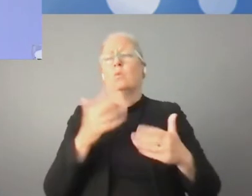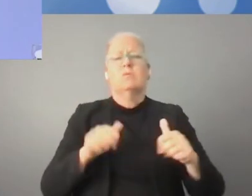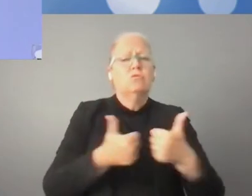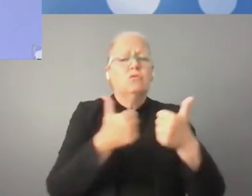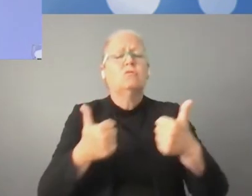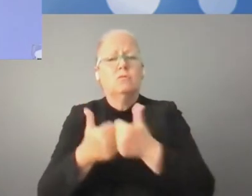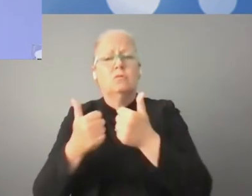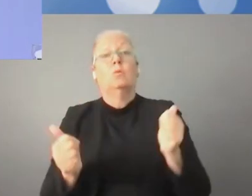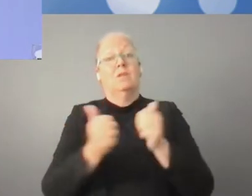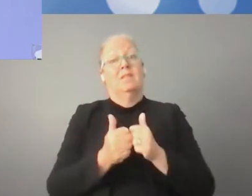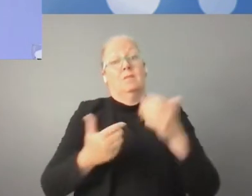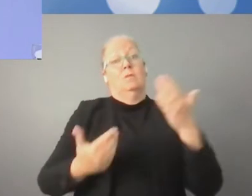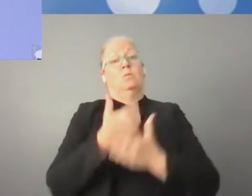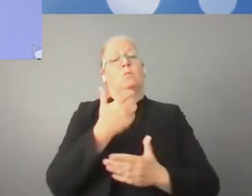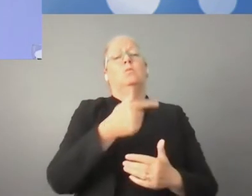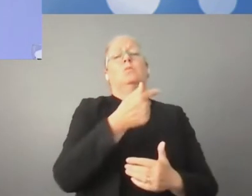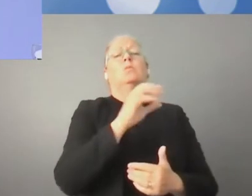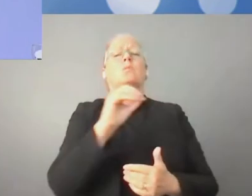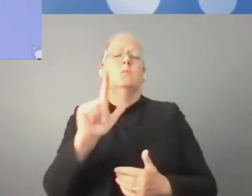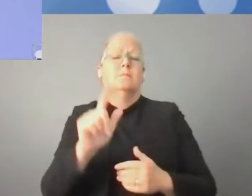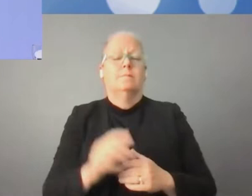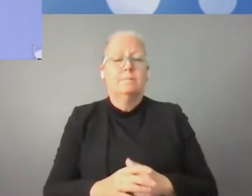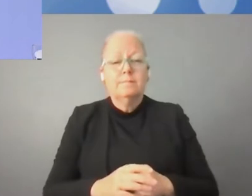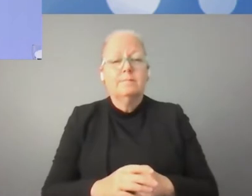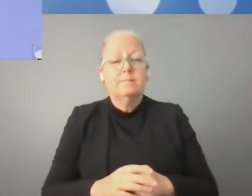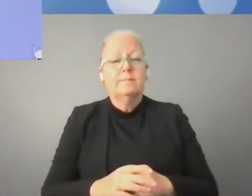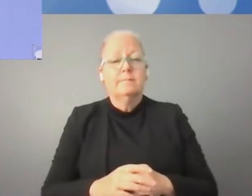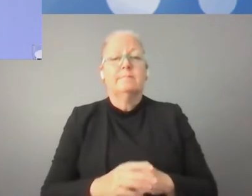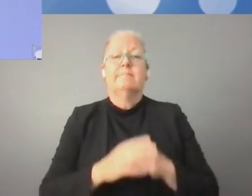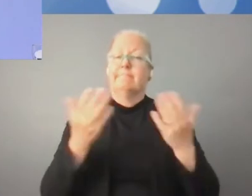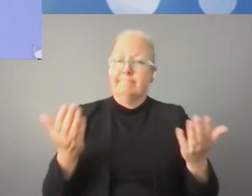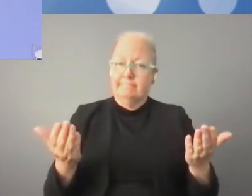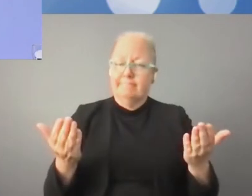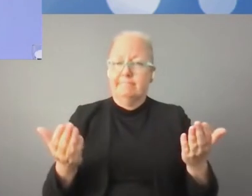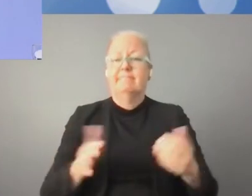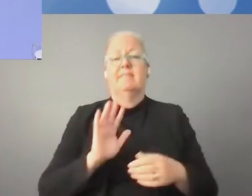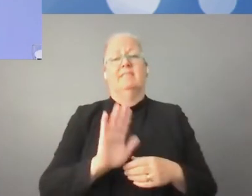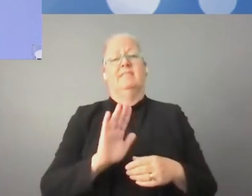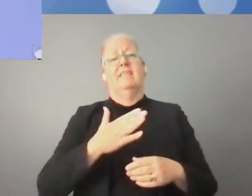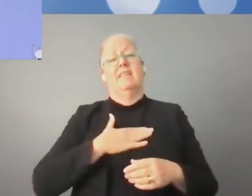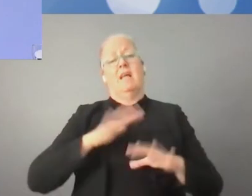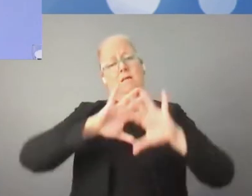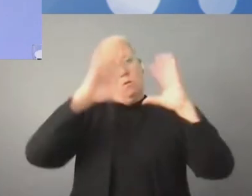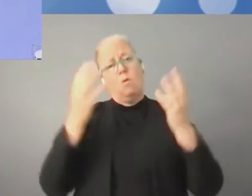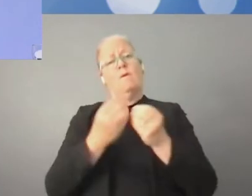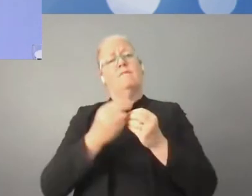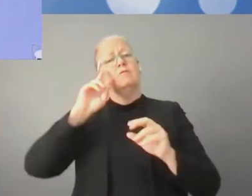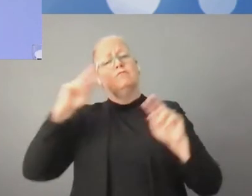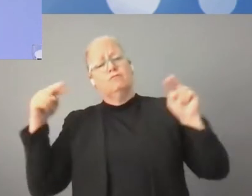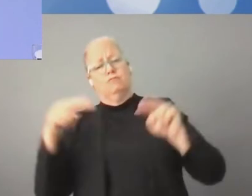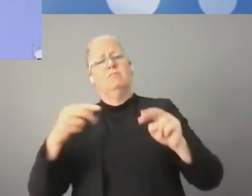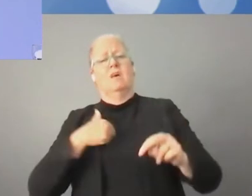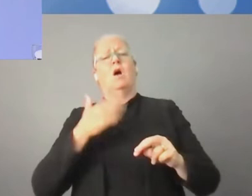tools so that is the the overall objective i wanted to put in front of you first